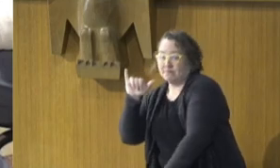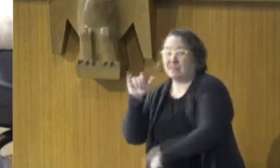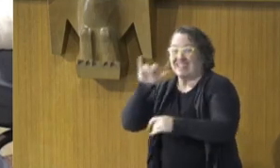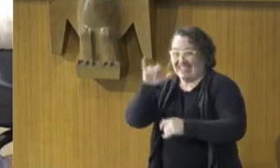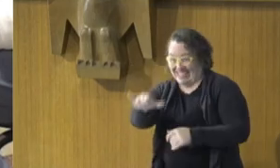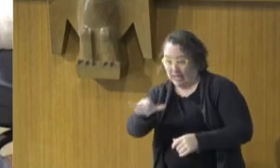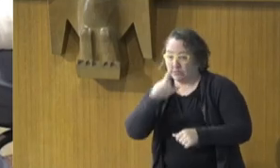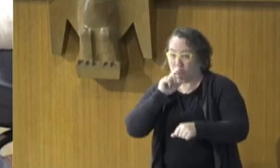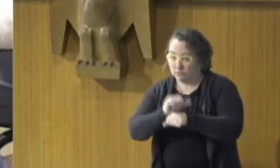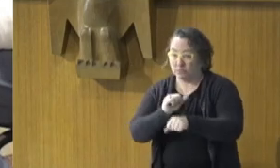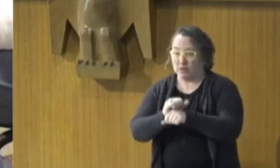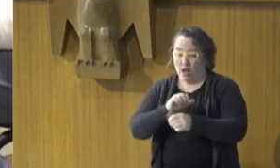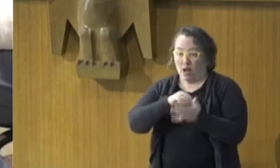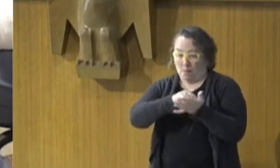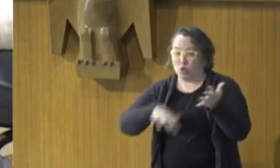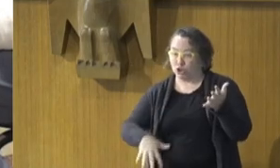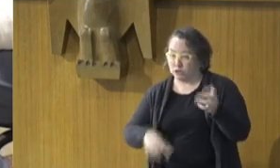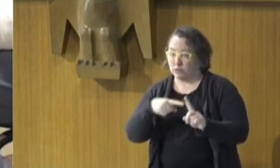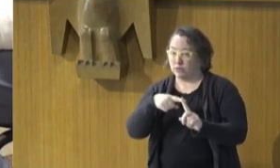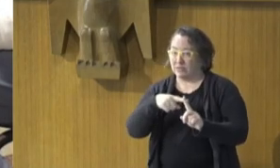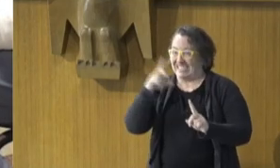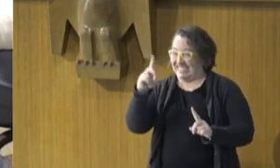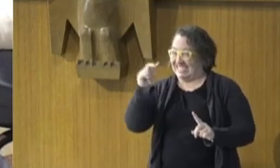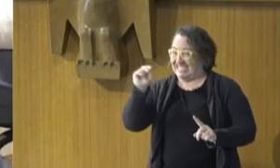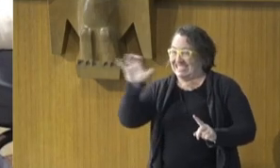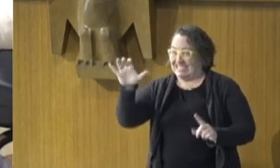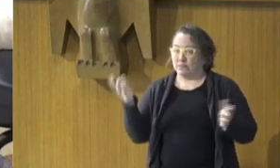have had one and it was devastating.